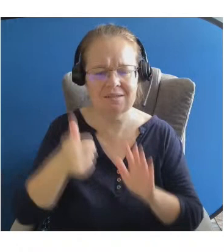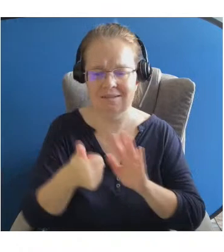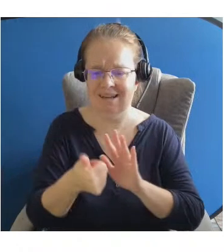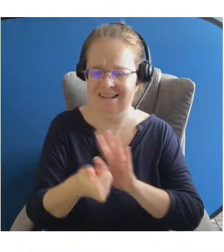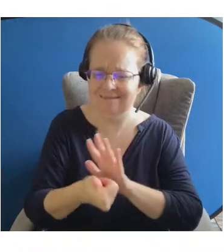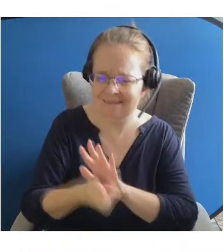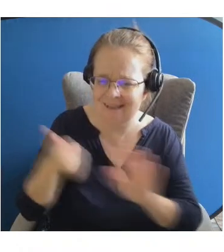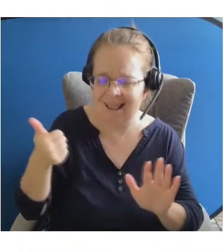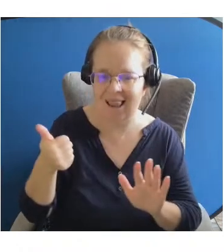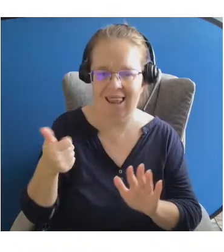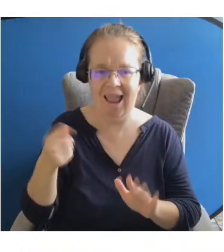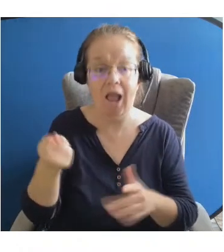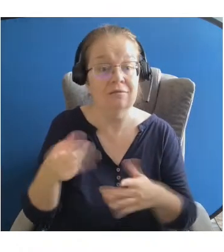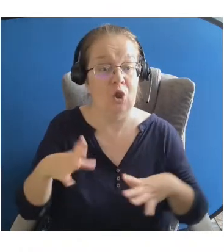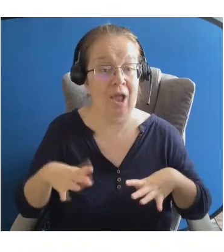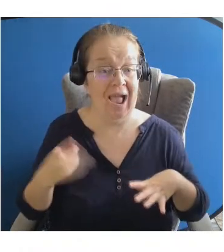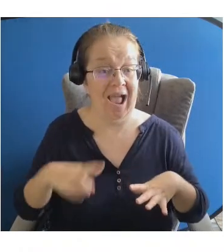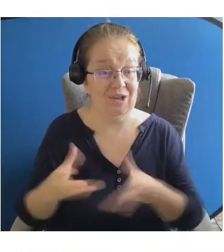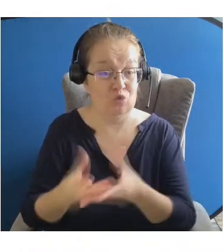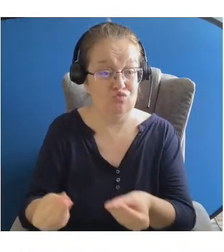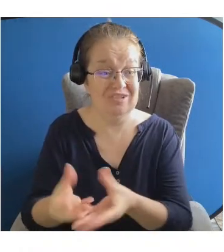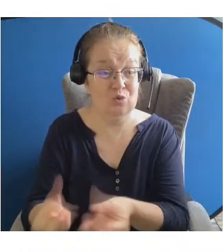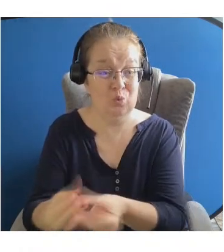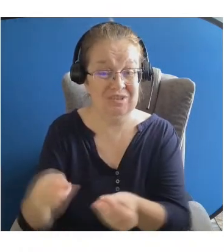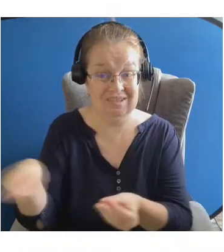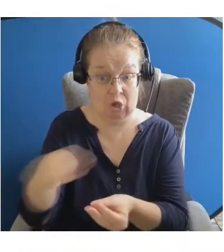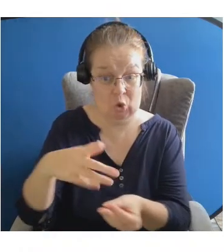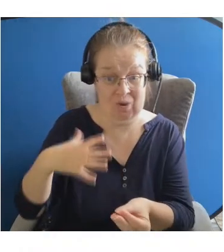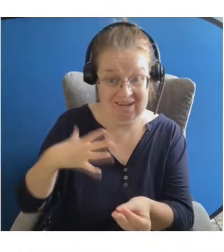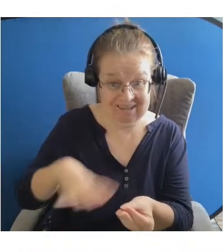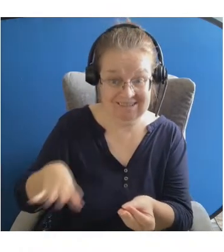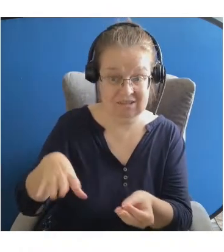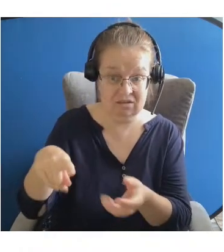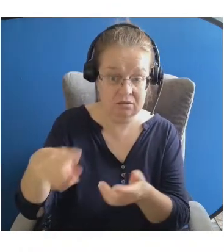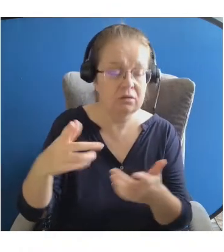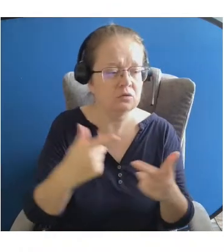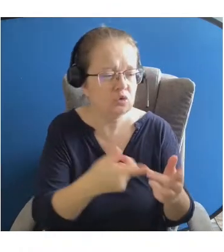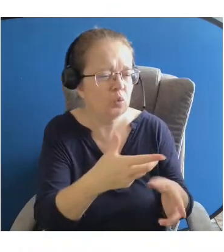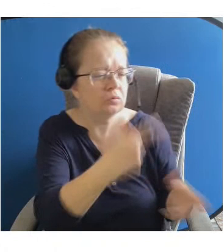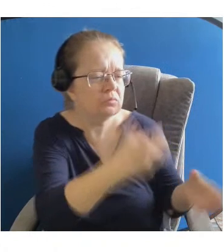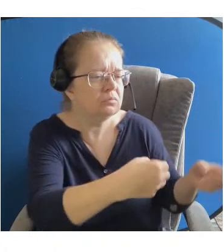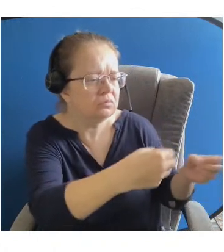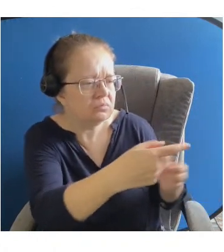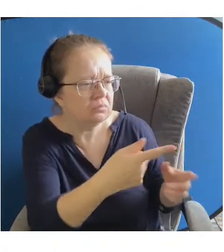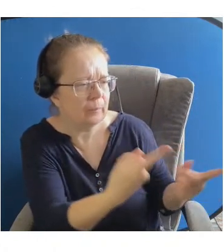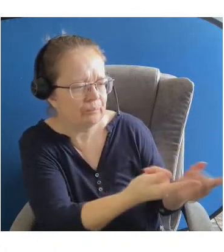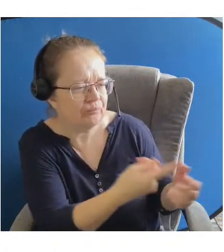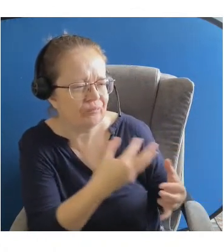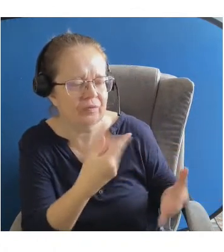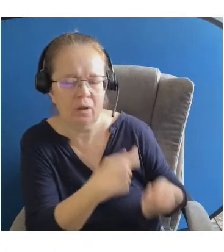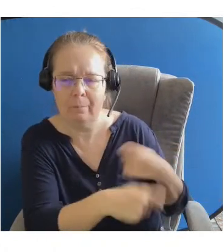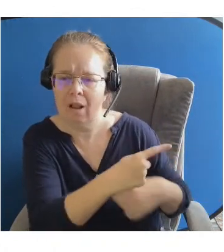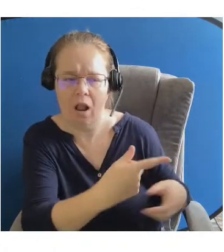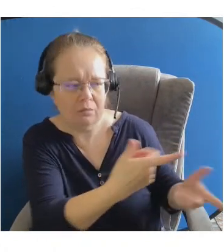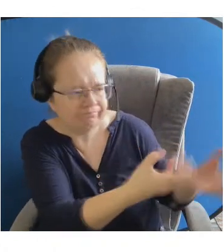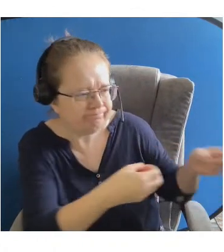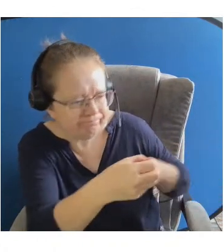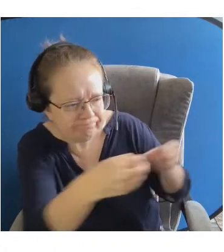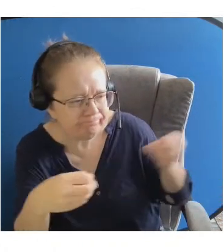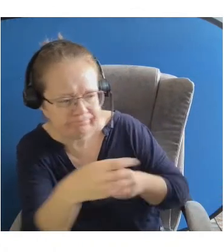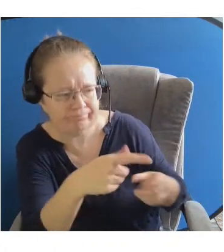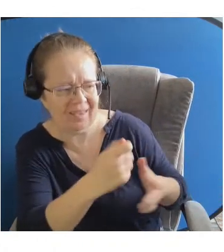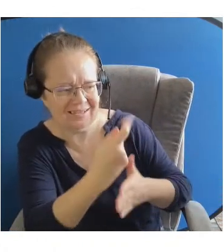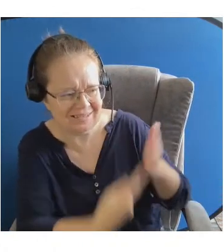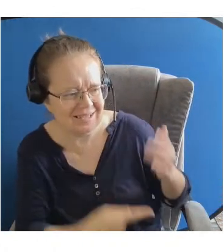importantly, free resources that they require to attract, recruit, retain, and also progress